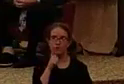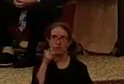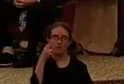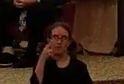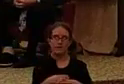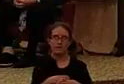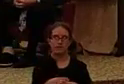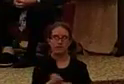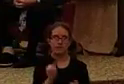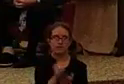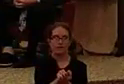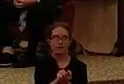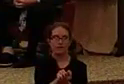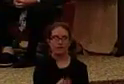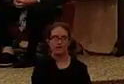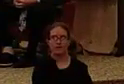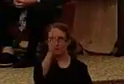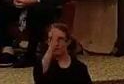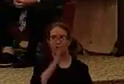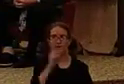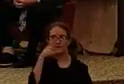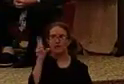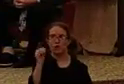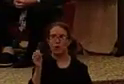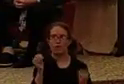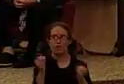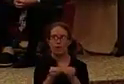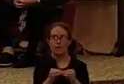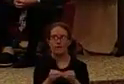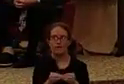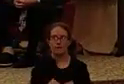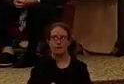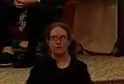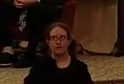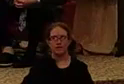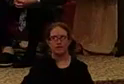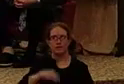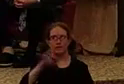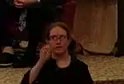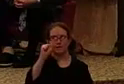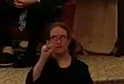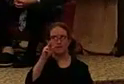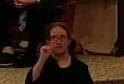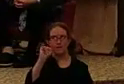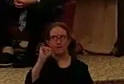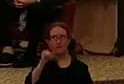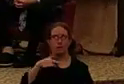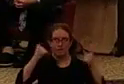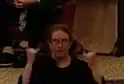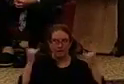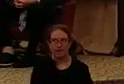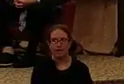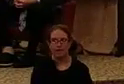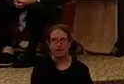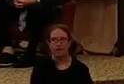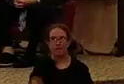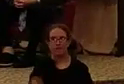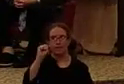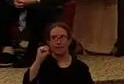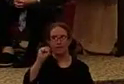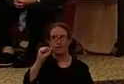named her that. But God said, no longer is it going to be Sarai. Now it's going to